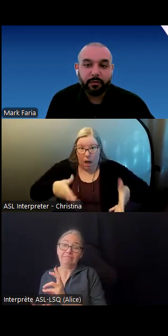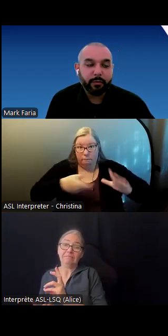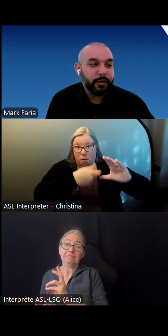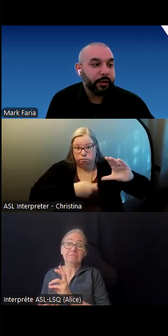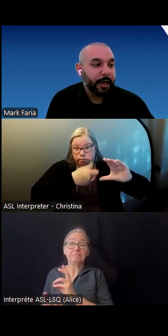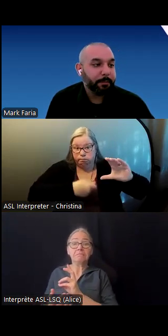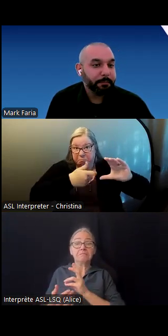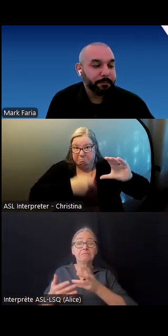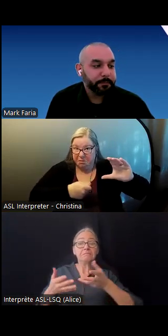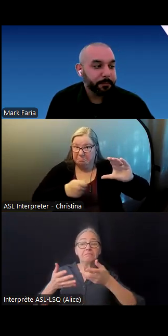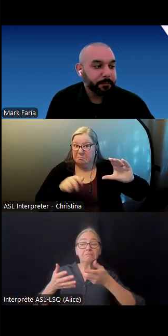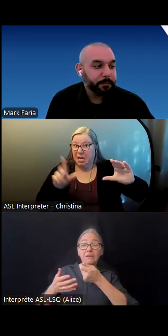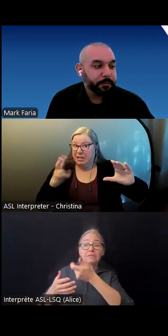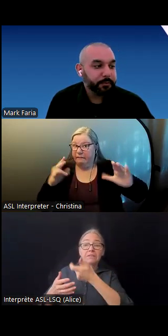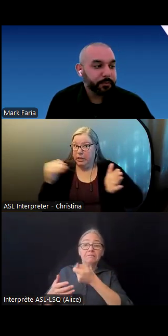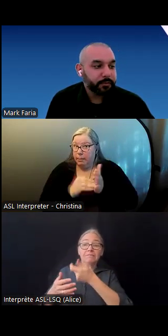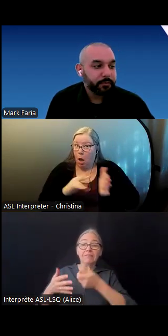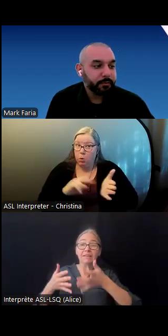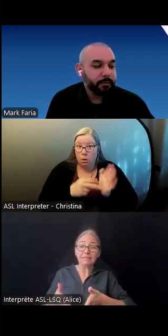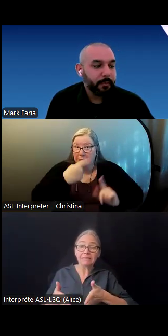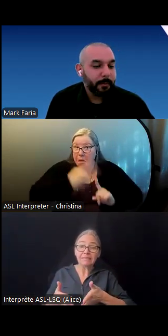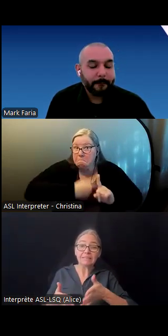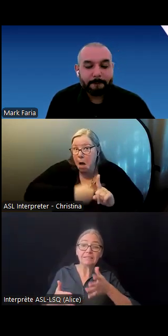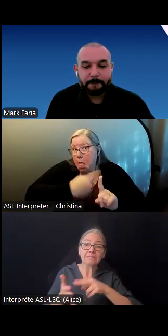in the form of an LDAP.